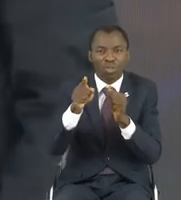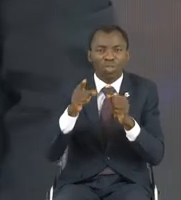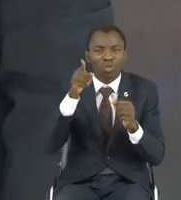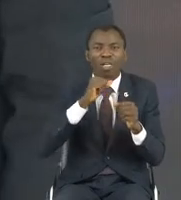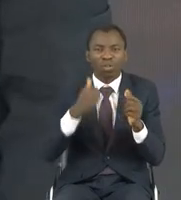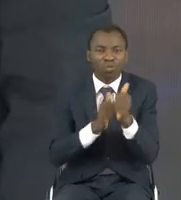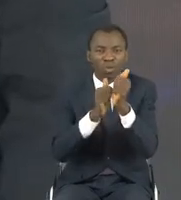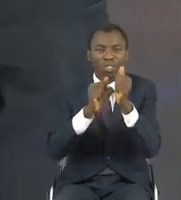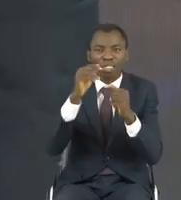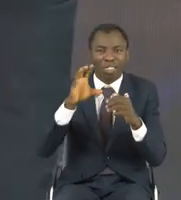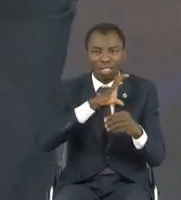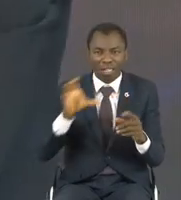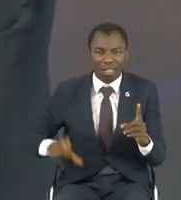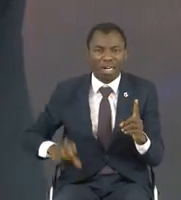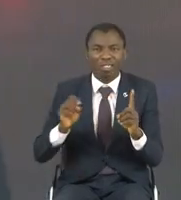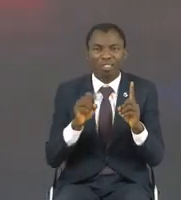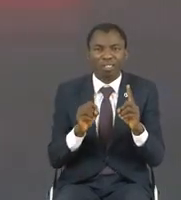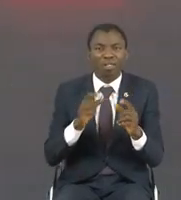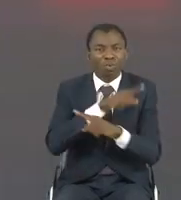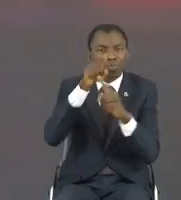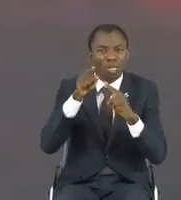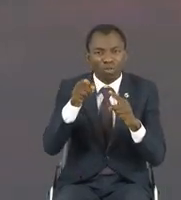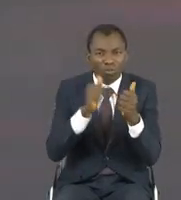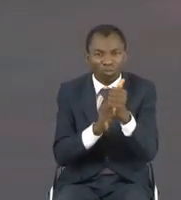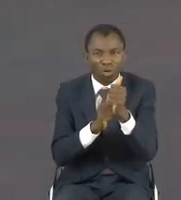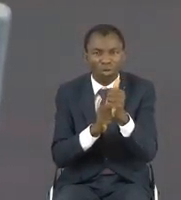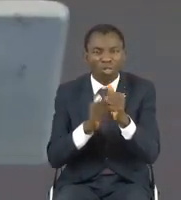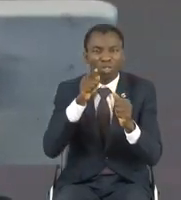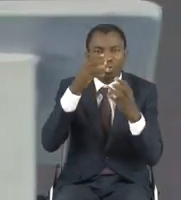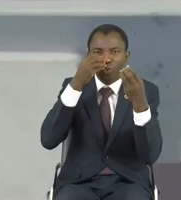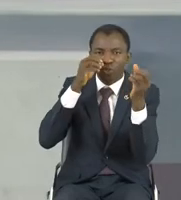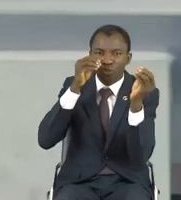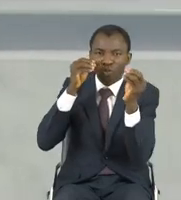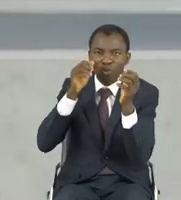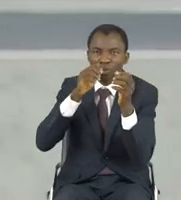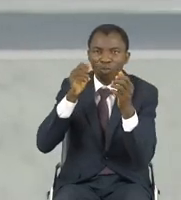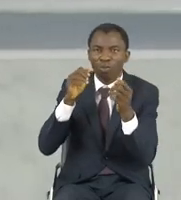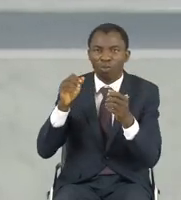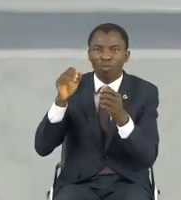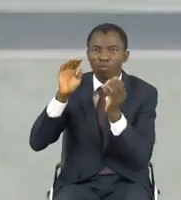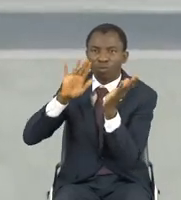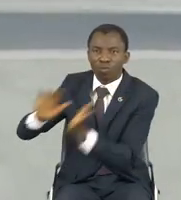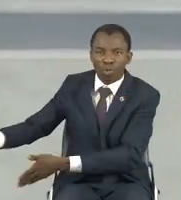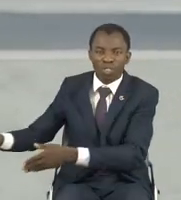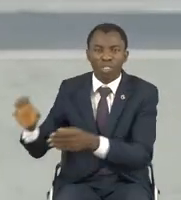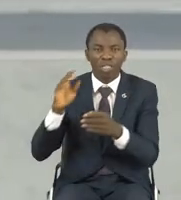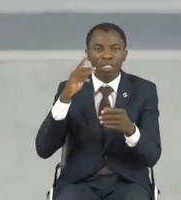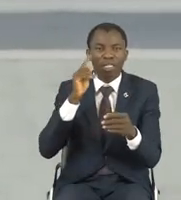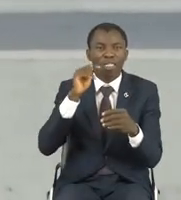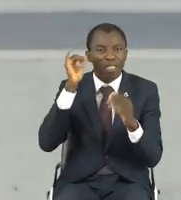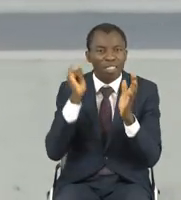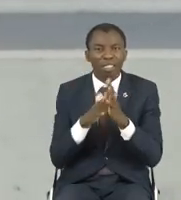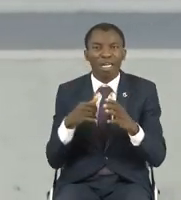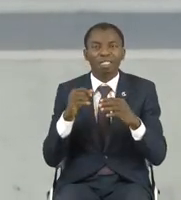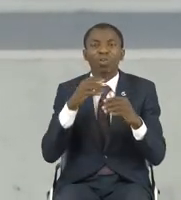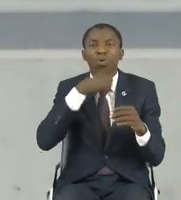Christ. When you follow, you forsake the old, and then